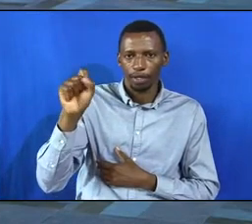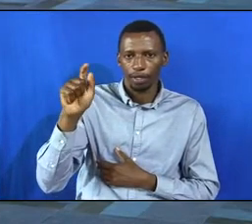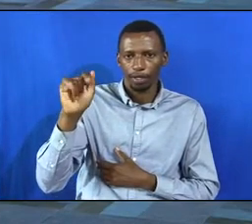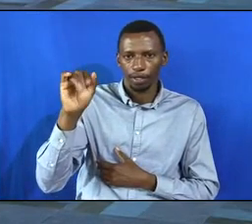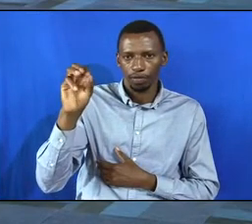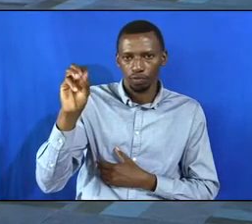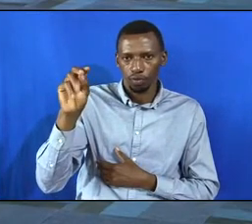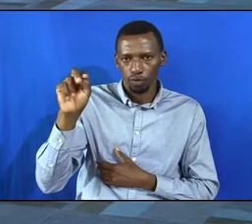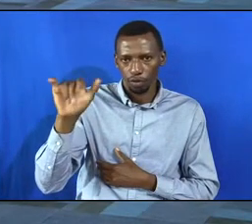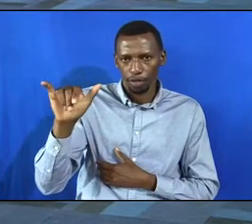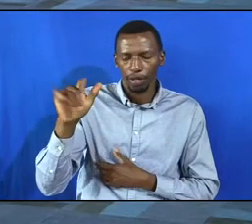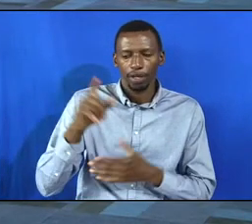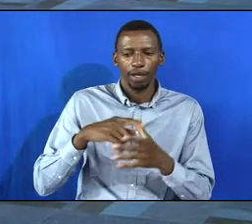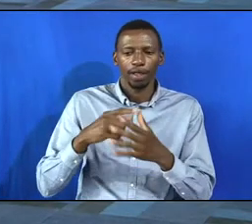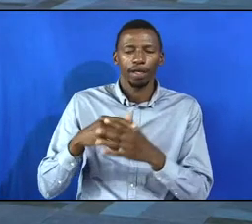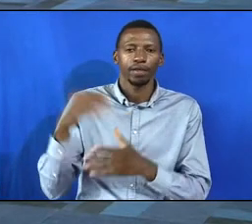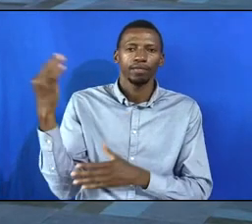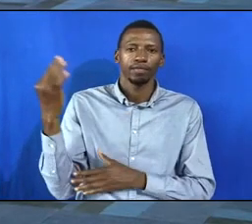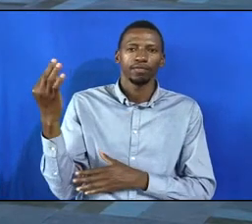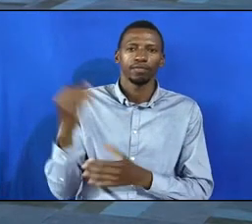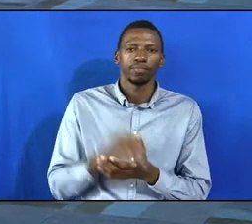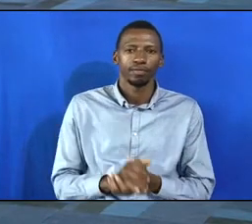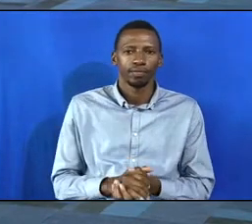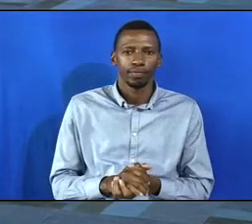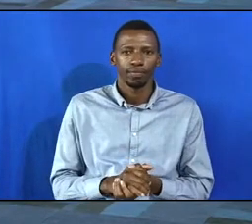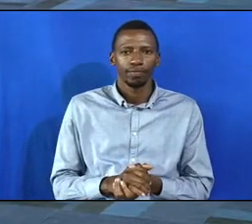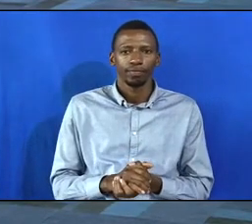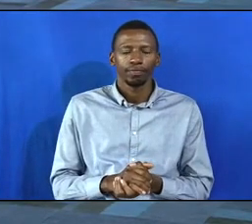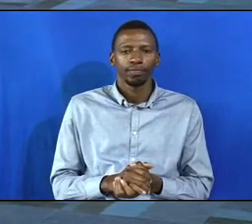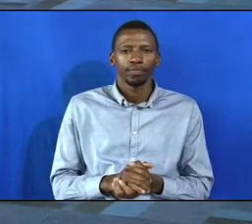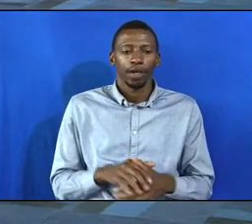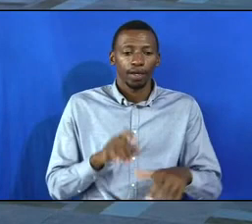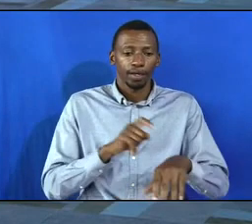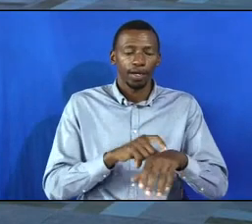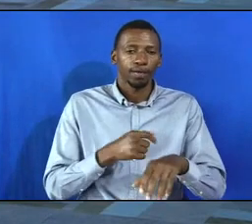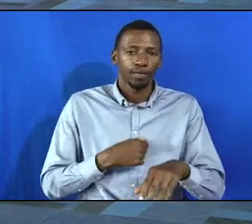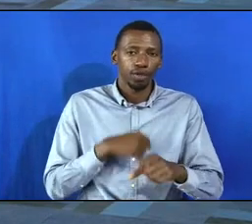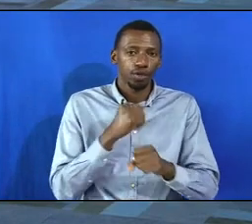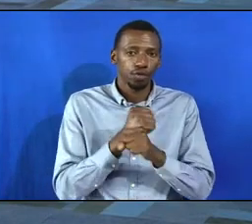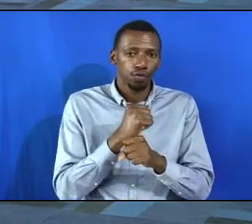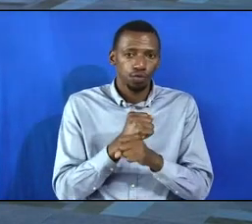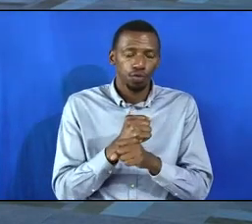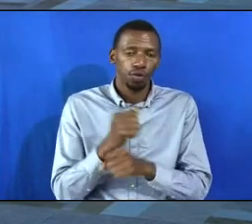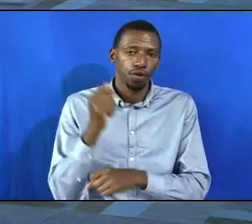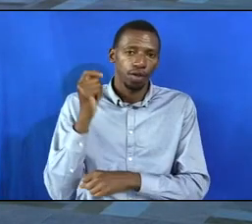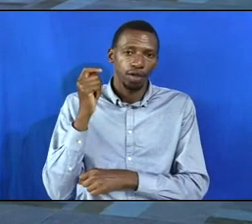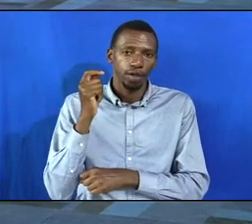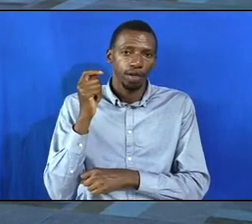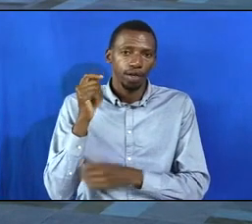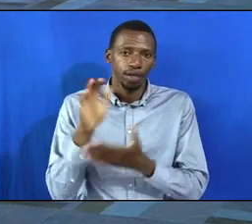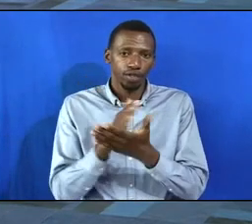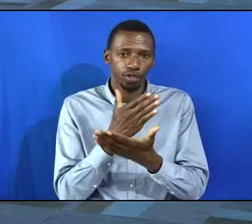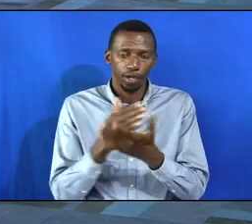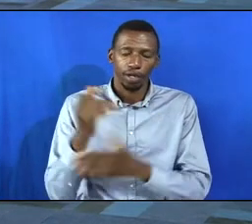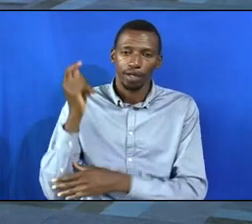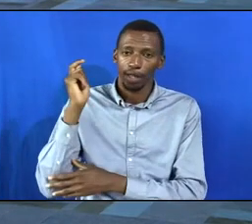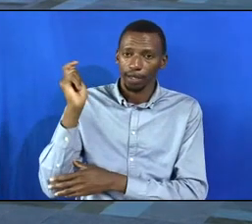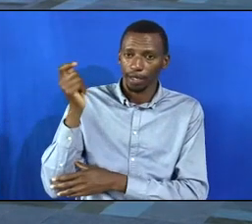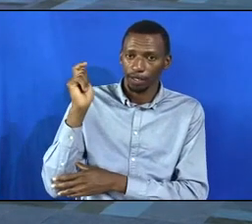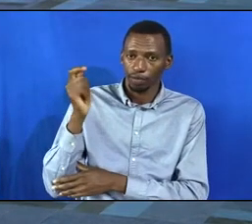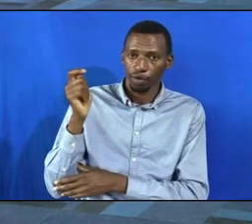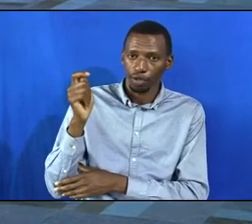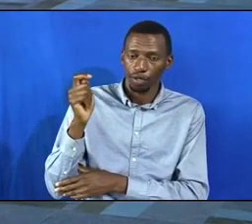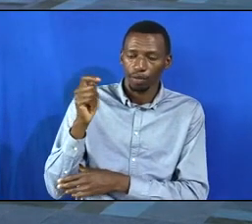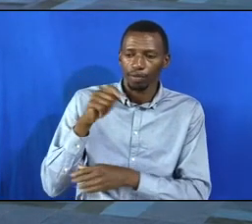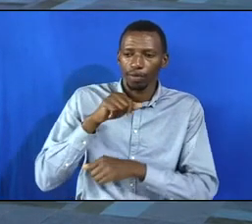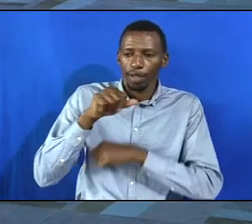life. As I do the testimony, I had shared a testimony